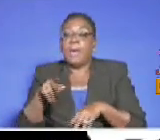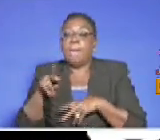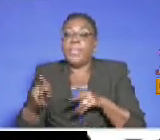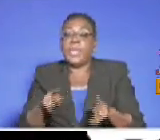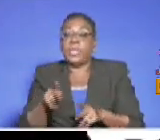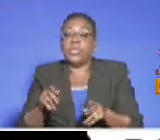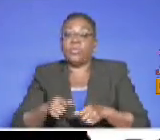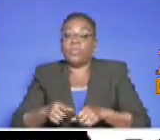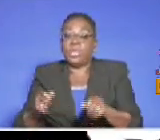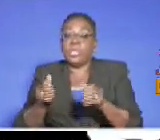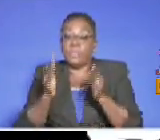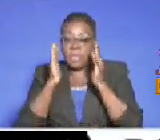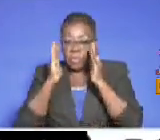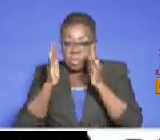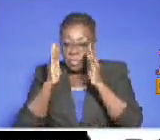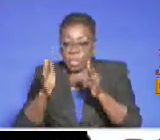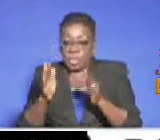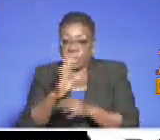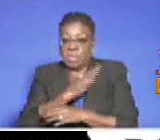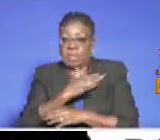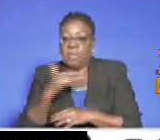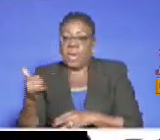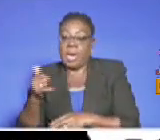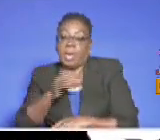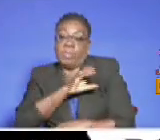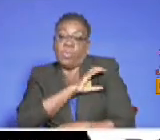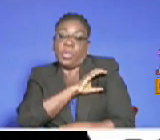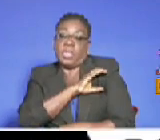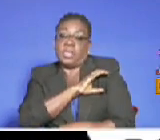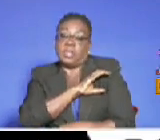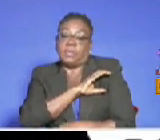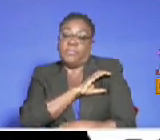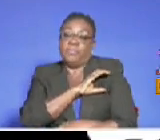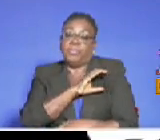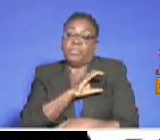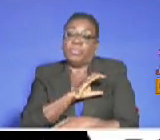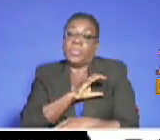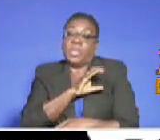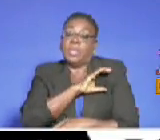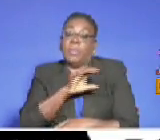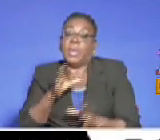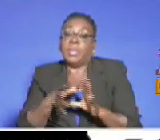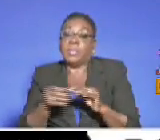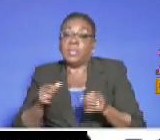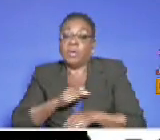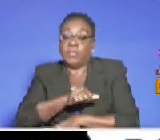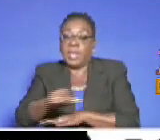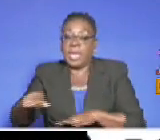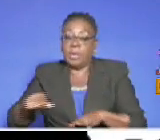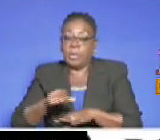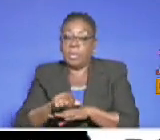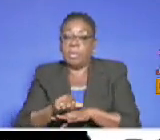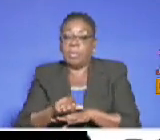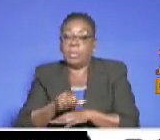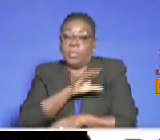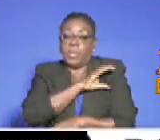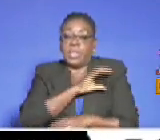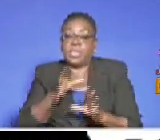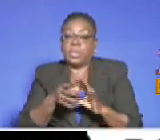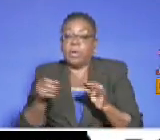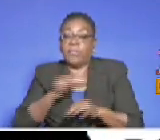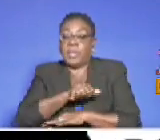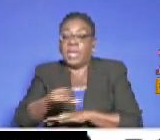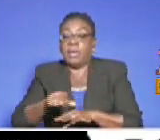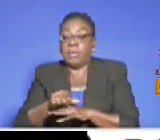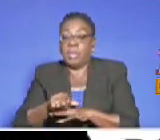being closely monitored by police. The commando for the area, who is Chief Superintendent Ferguson,